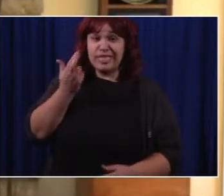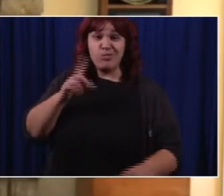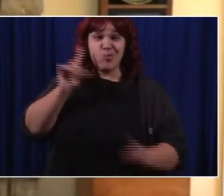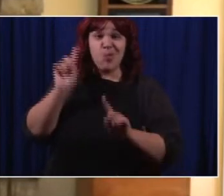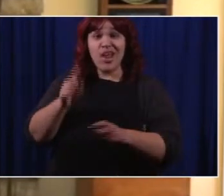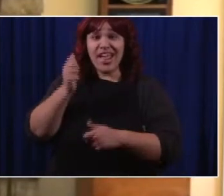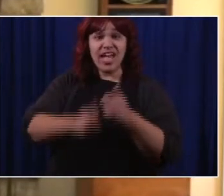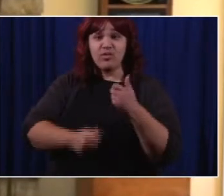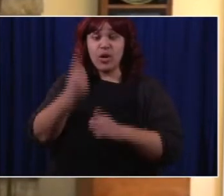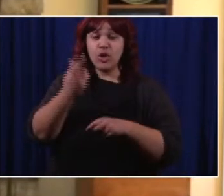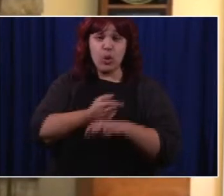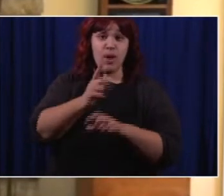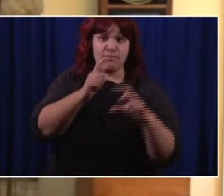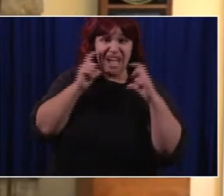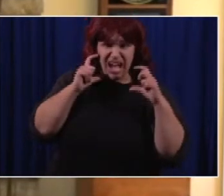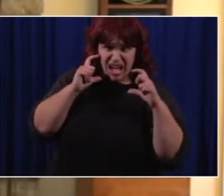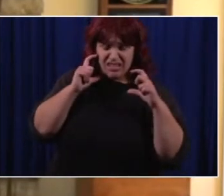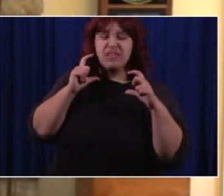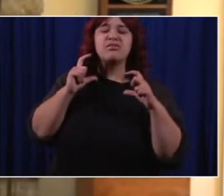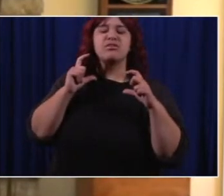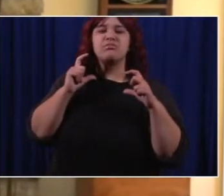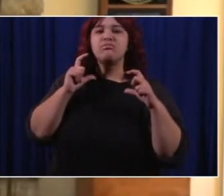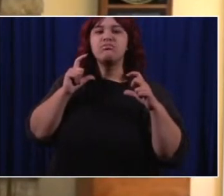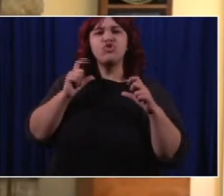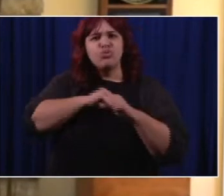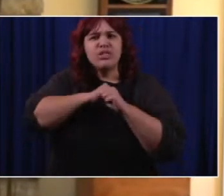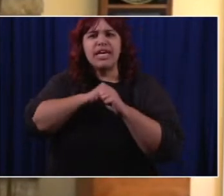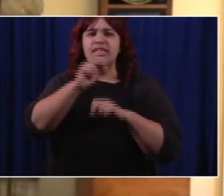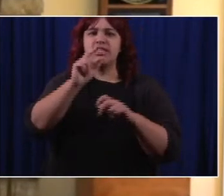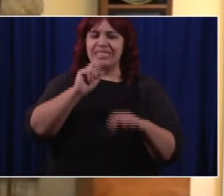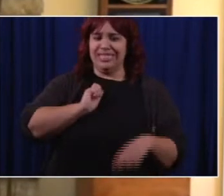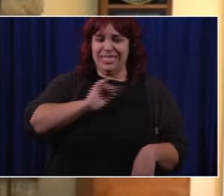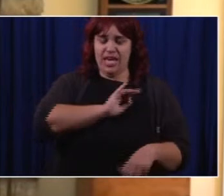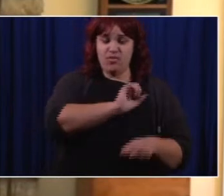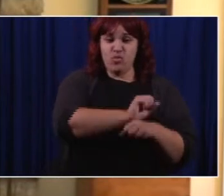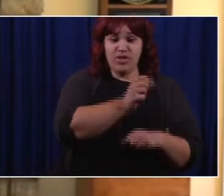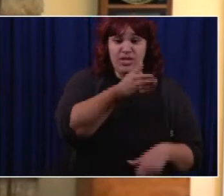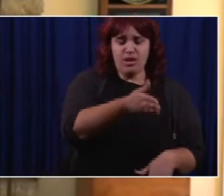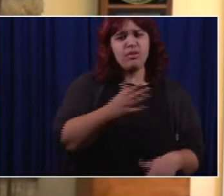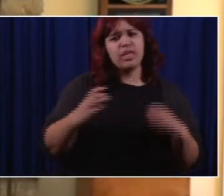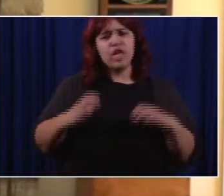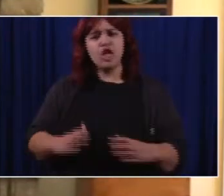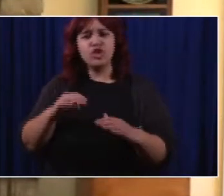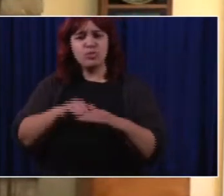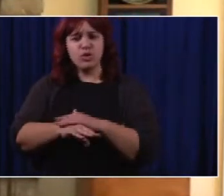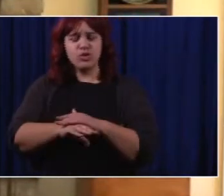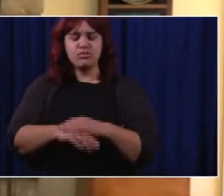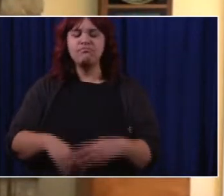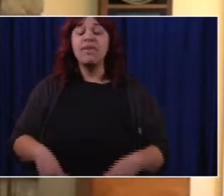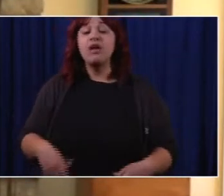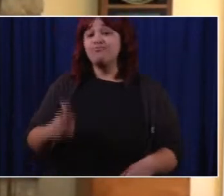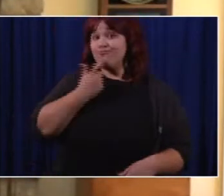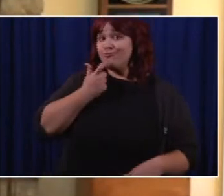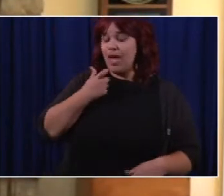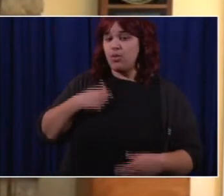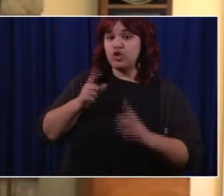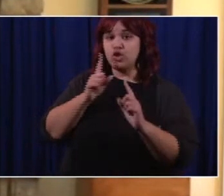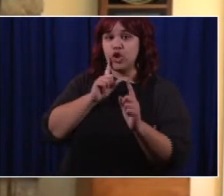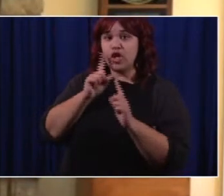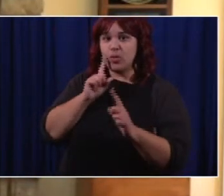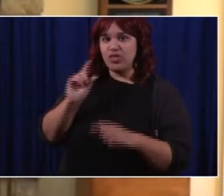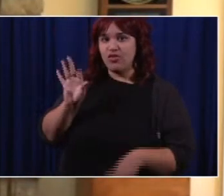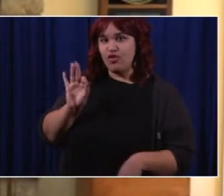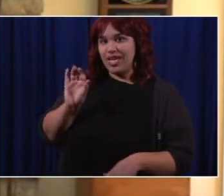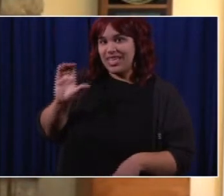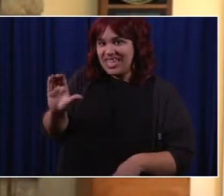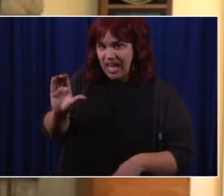customers. I was talking to the Franklin County Chamber of Commerce today, and they say that, both between their members, employees and customers, they're